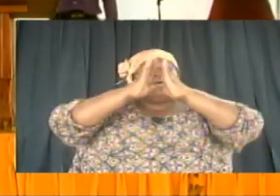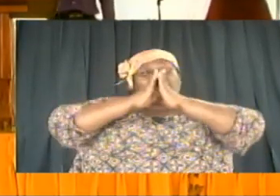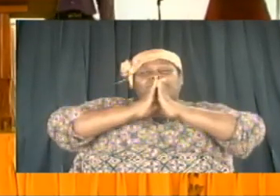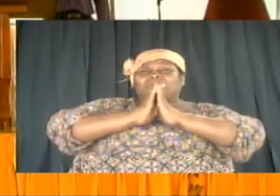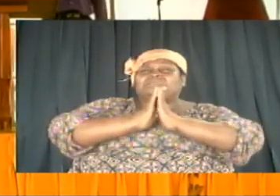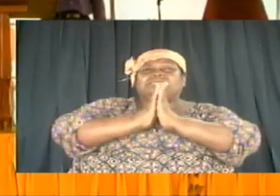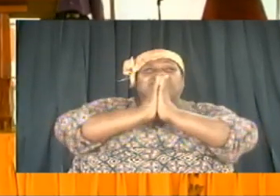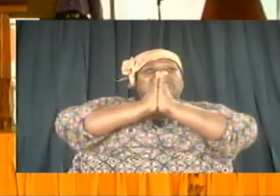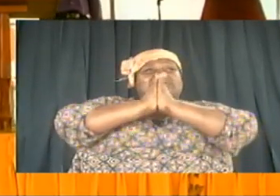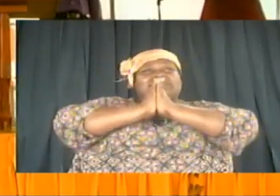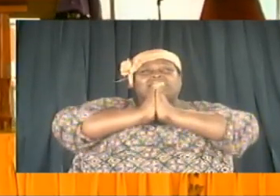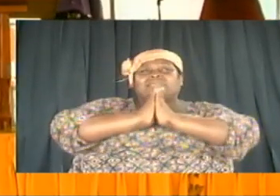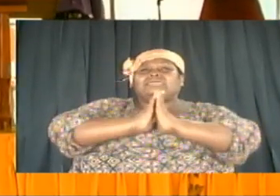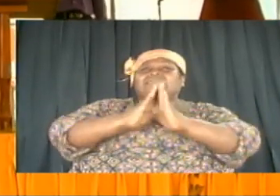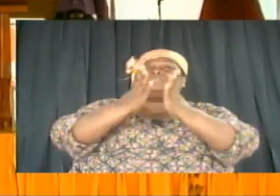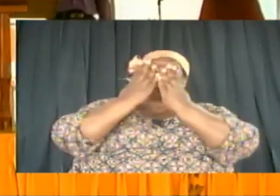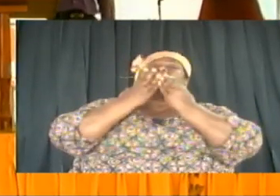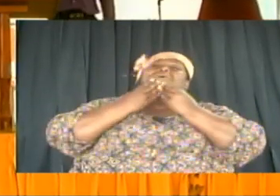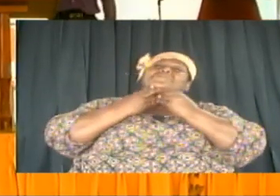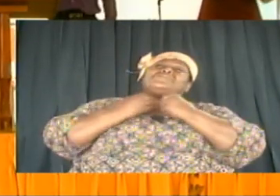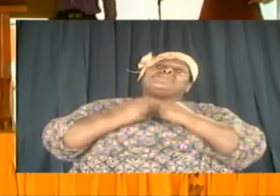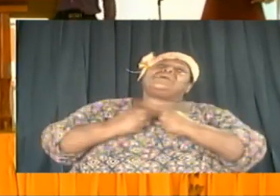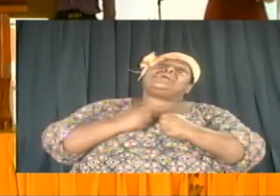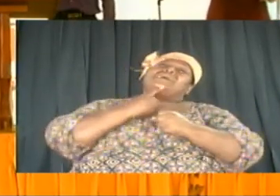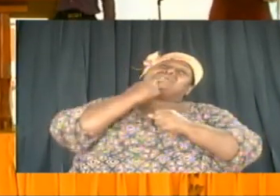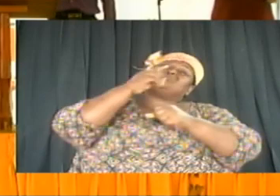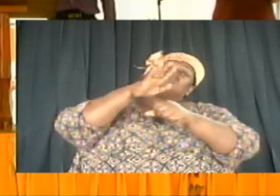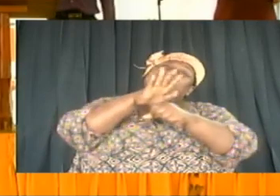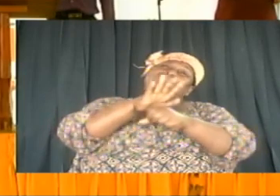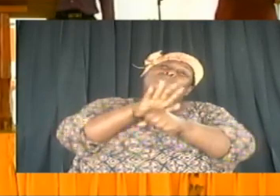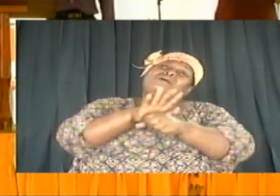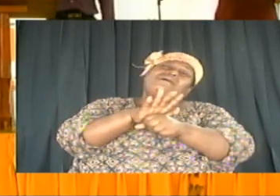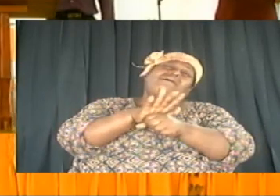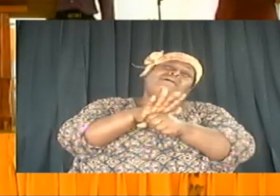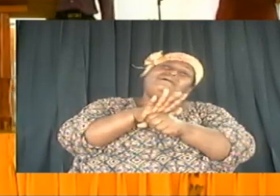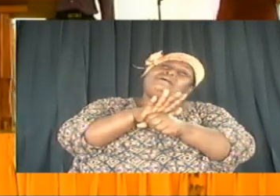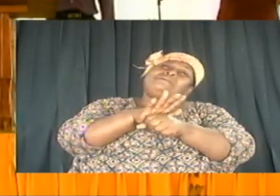fear. What I need. Precious